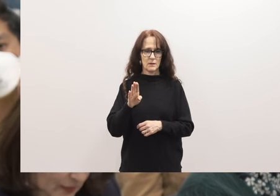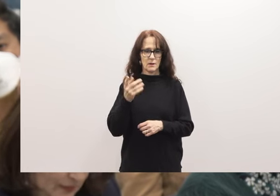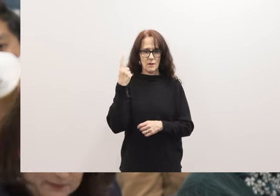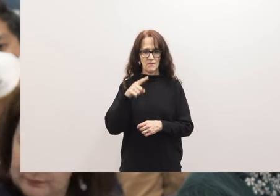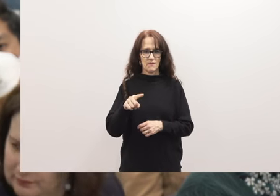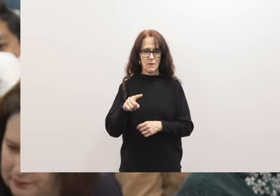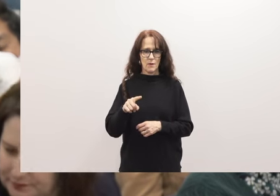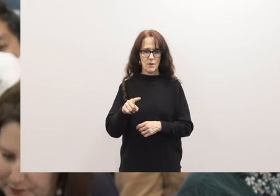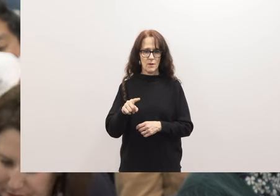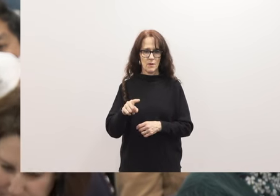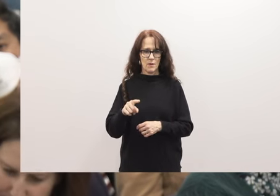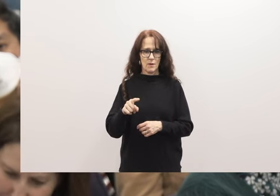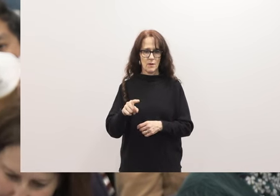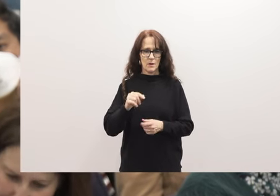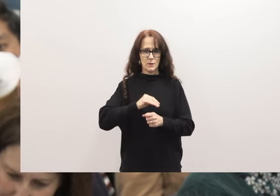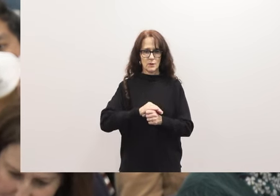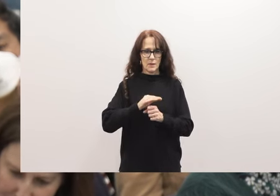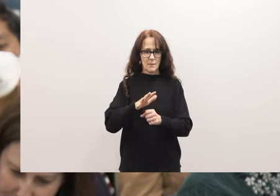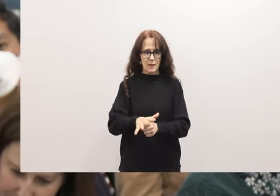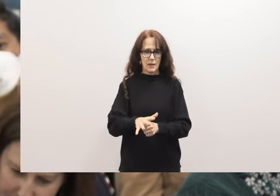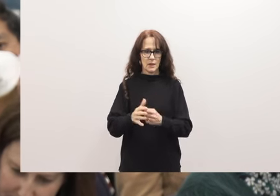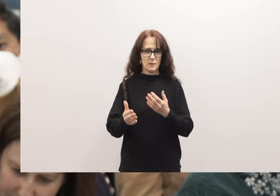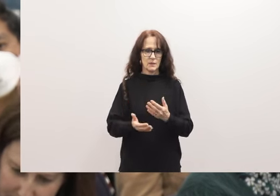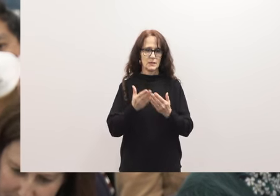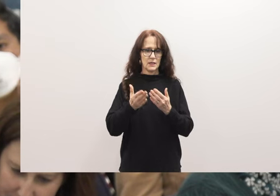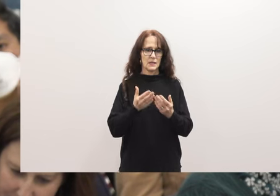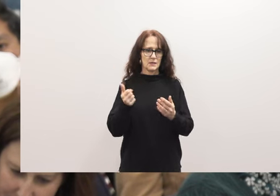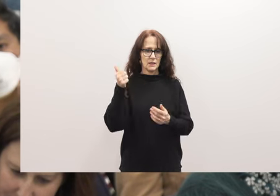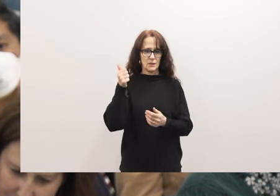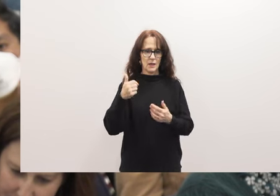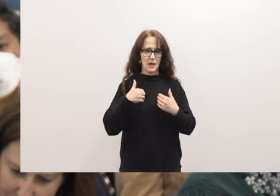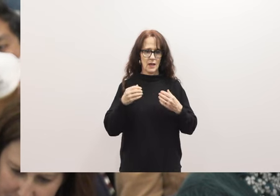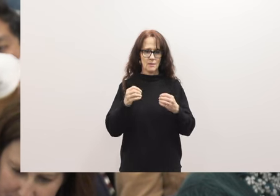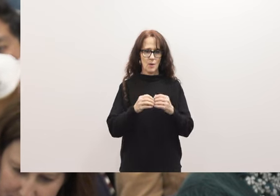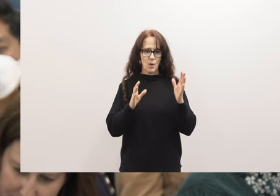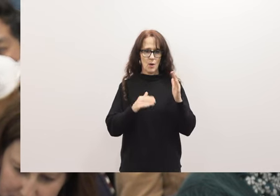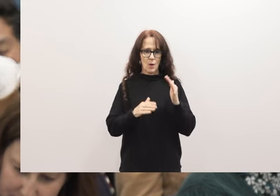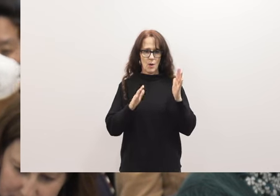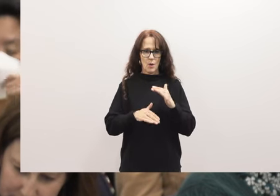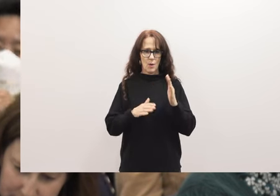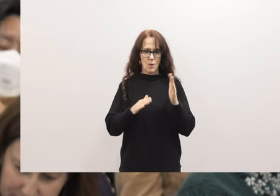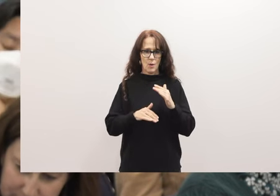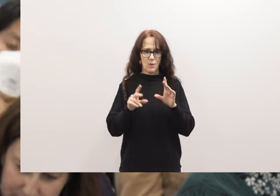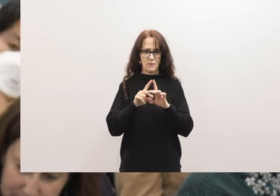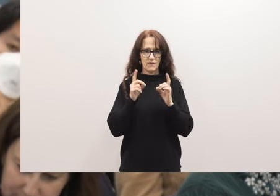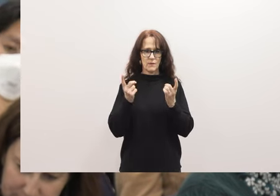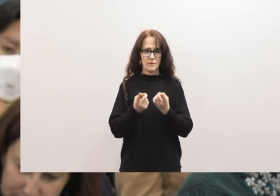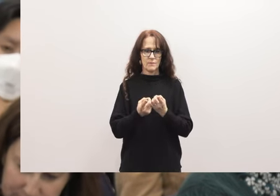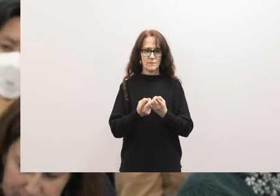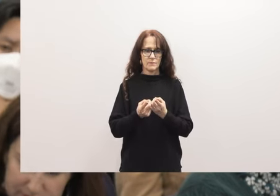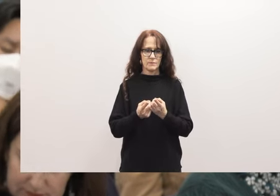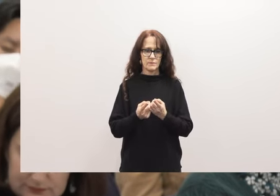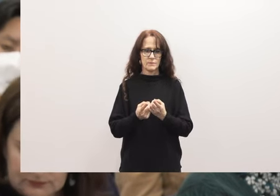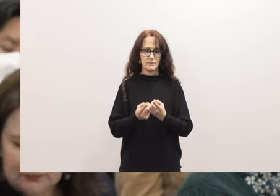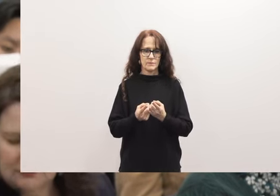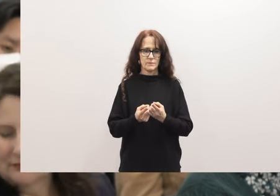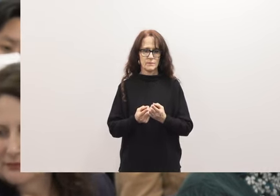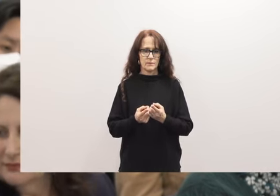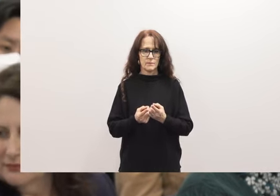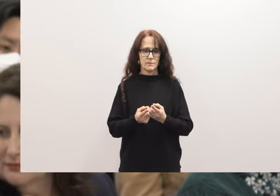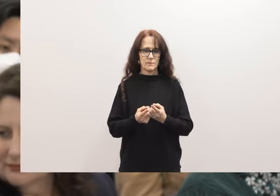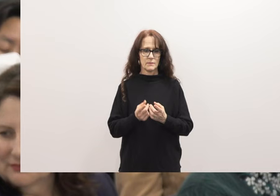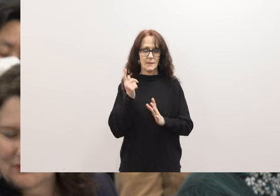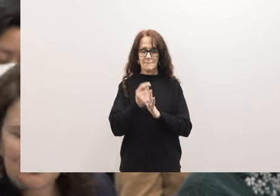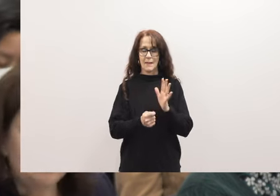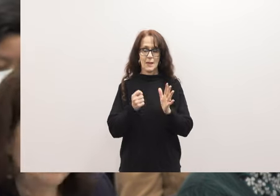for during the pandemic because it was easier and I had more hope for the district today. At my